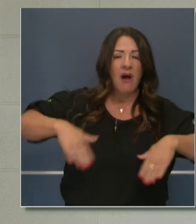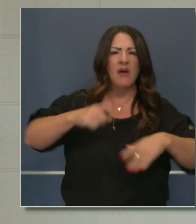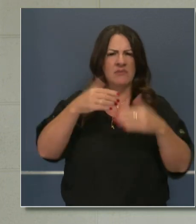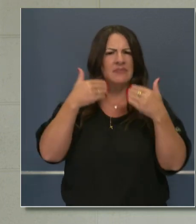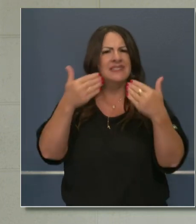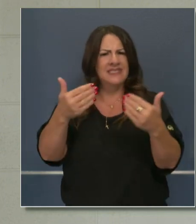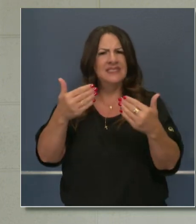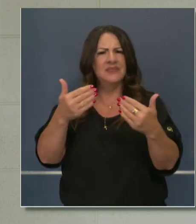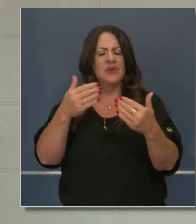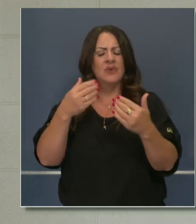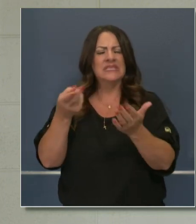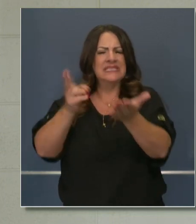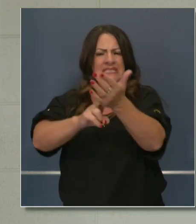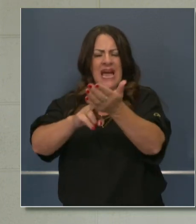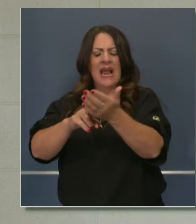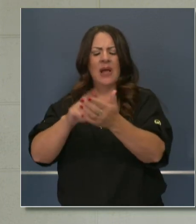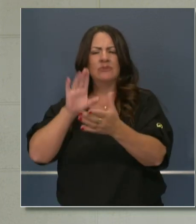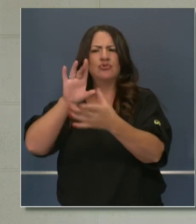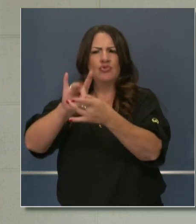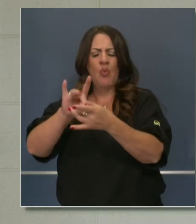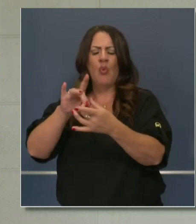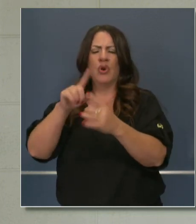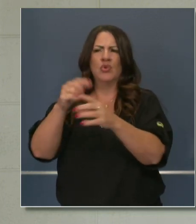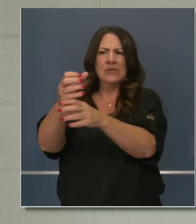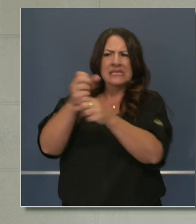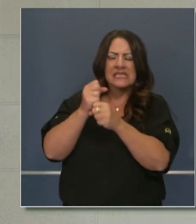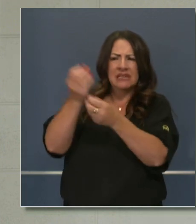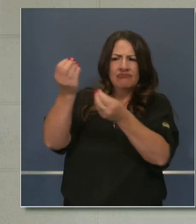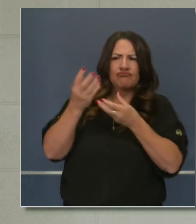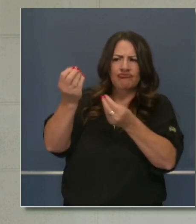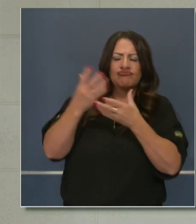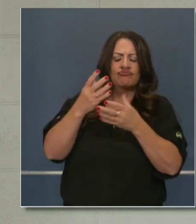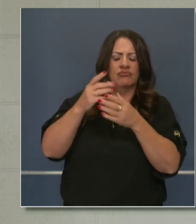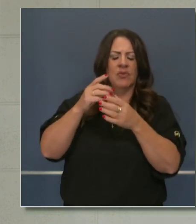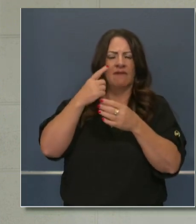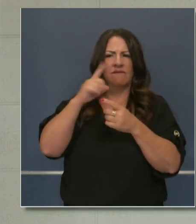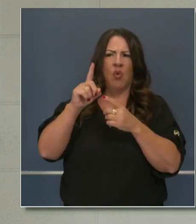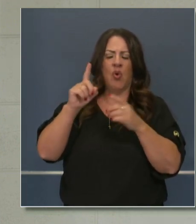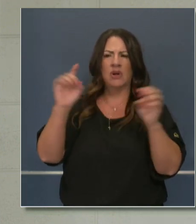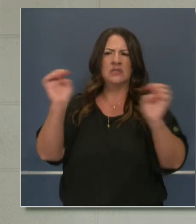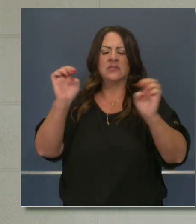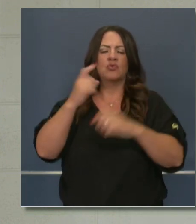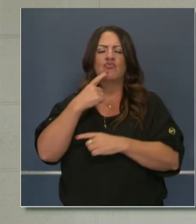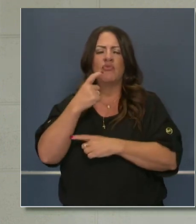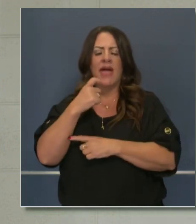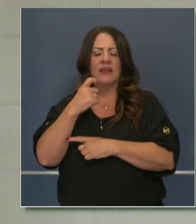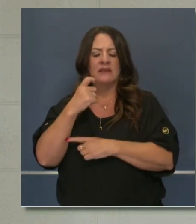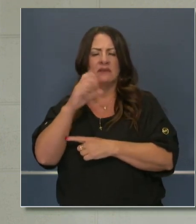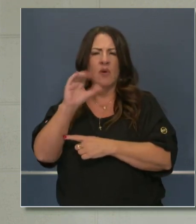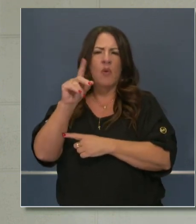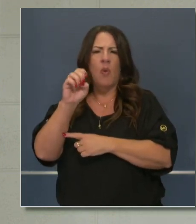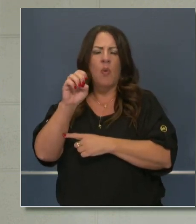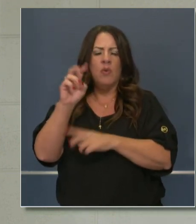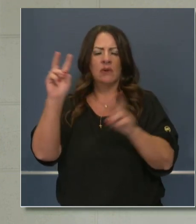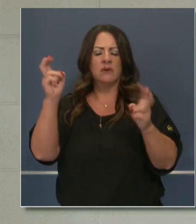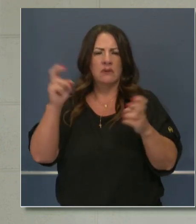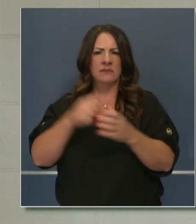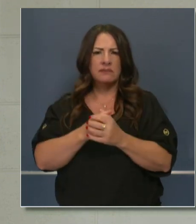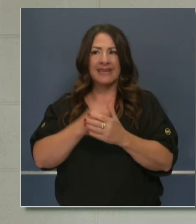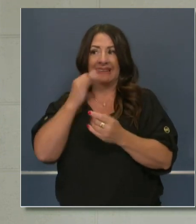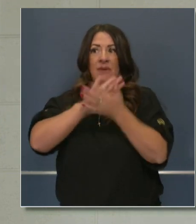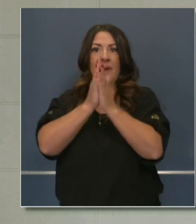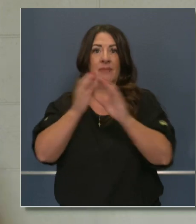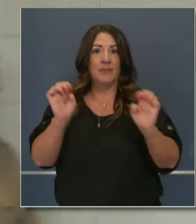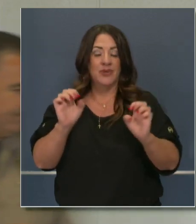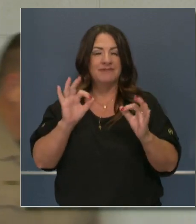the opportunity to sign up for Code Red to receive the latest and best up-to-date information as it becomes an emergency. Thank